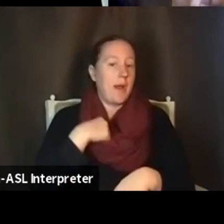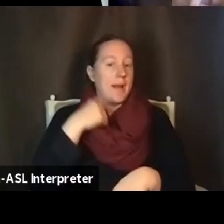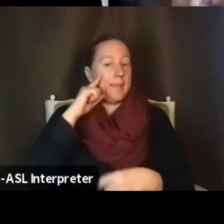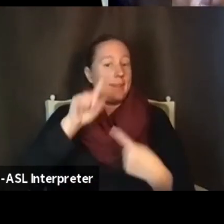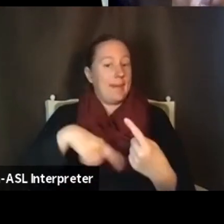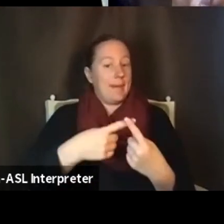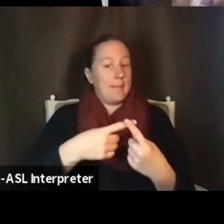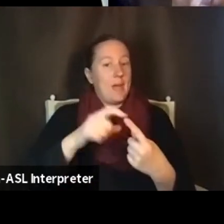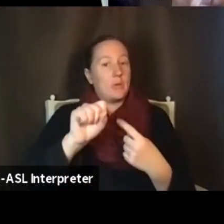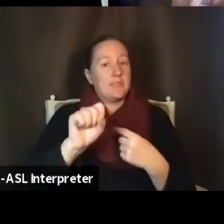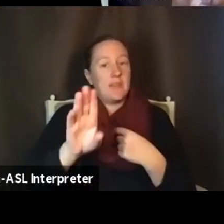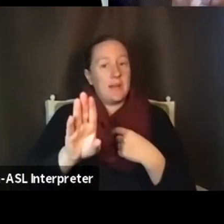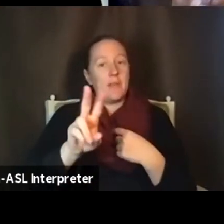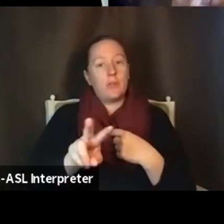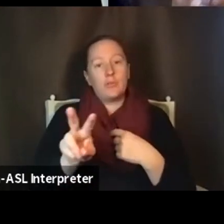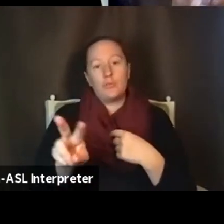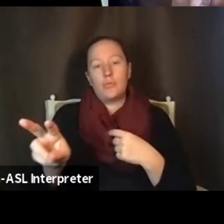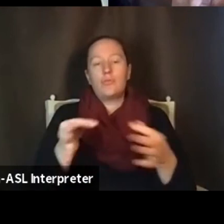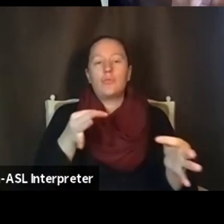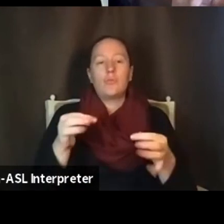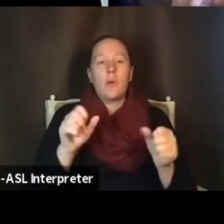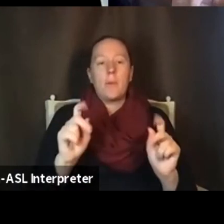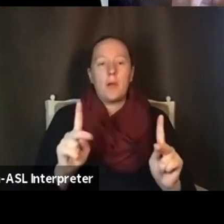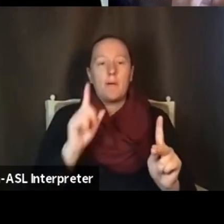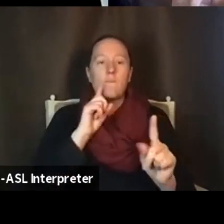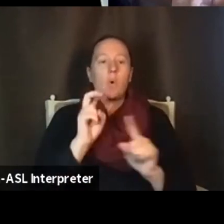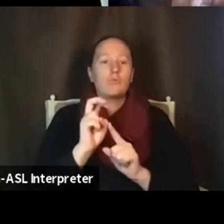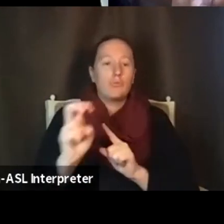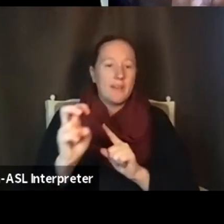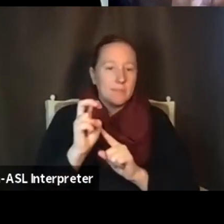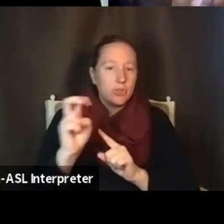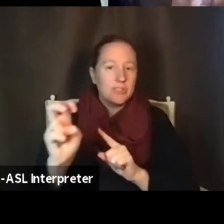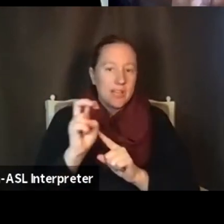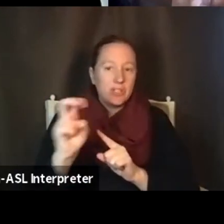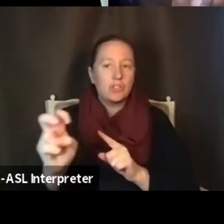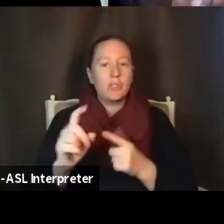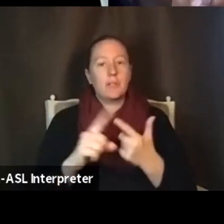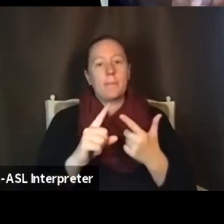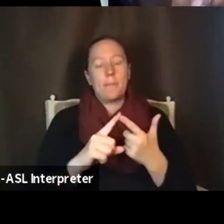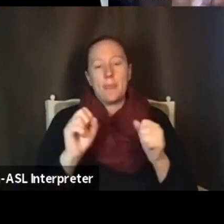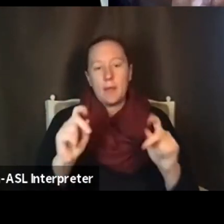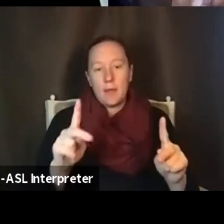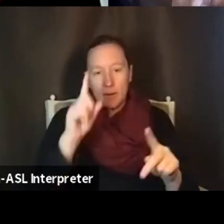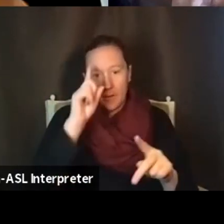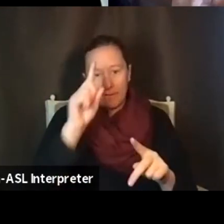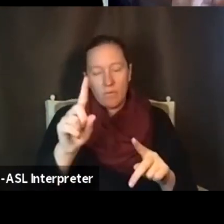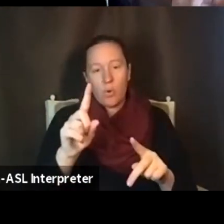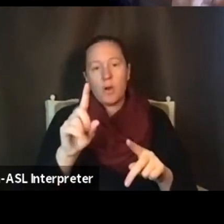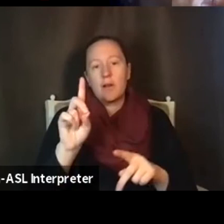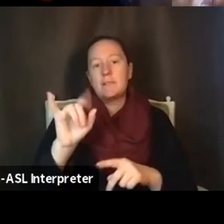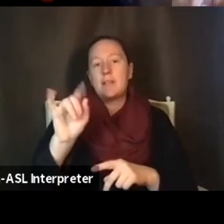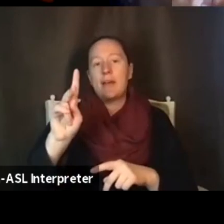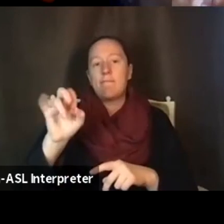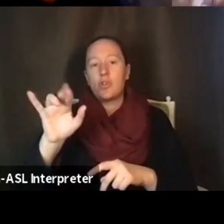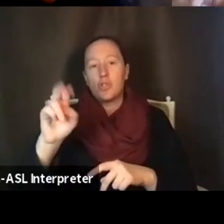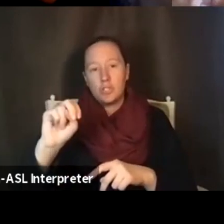Bill 222 that describes opportunities for transportation and opportunities for diversion as fitting